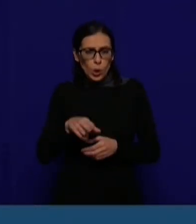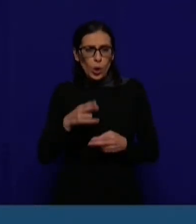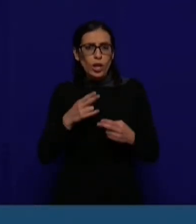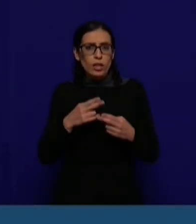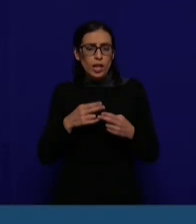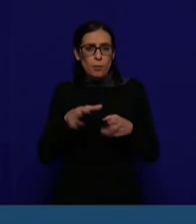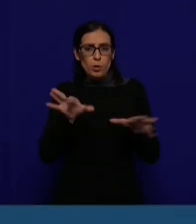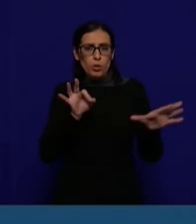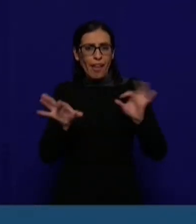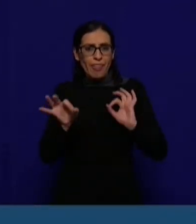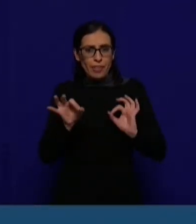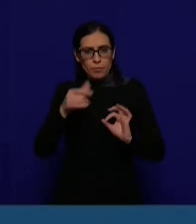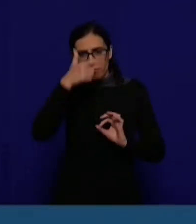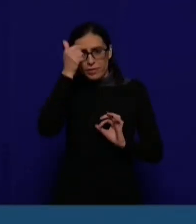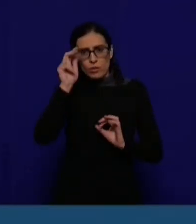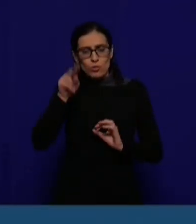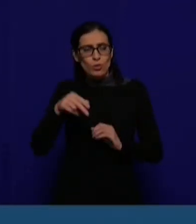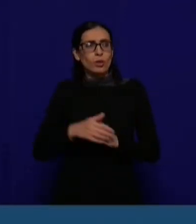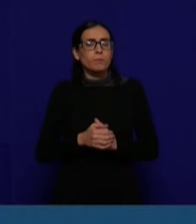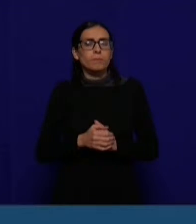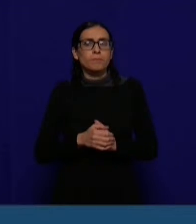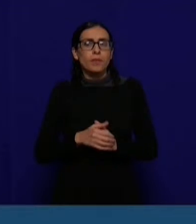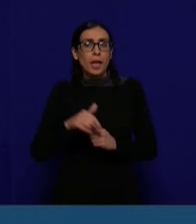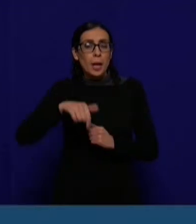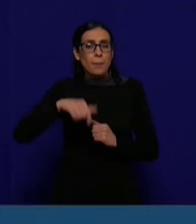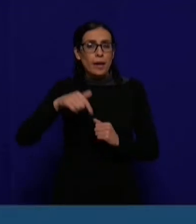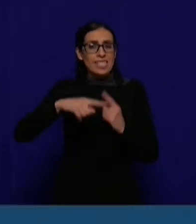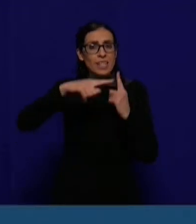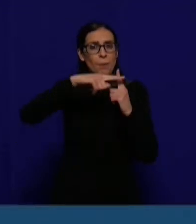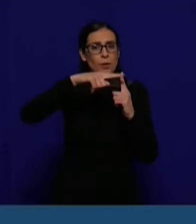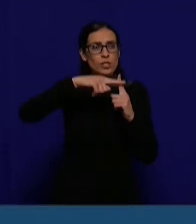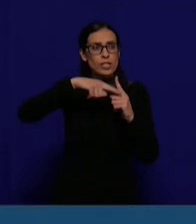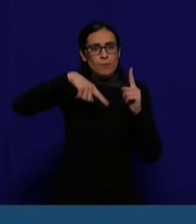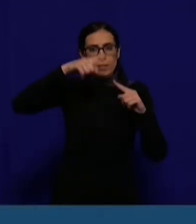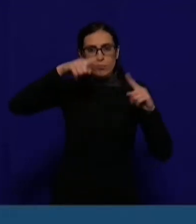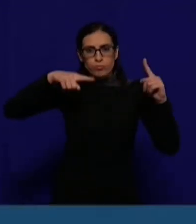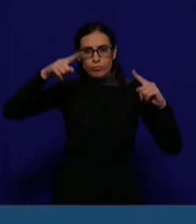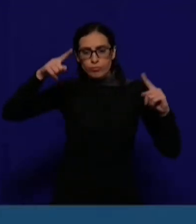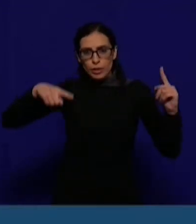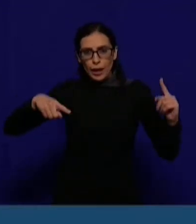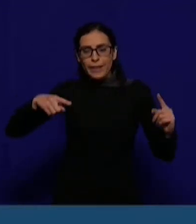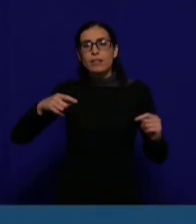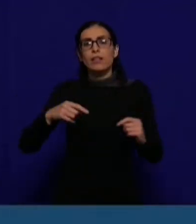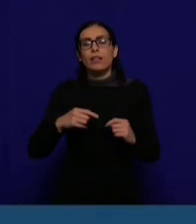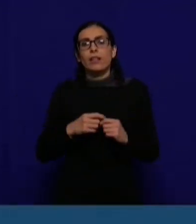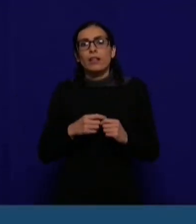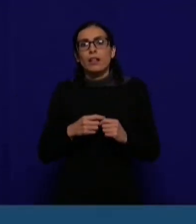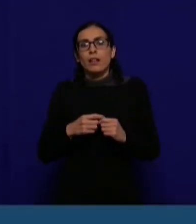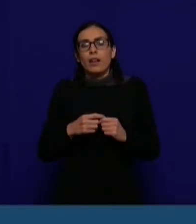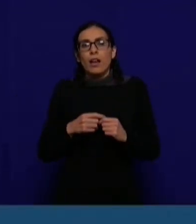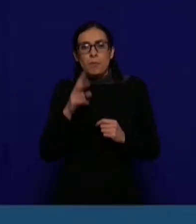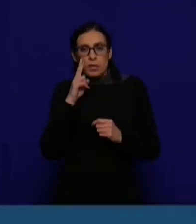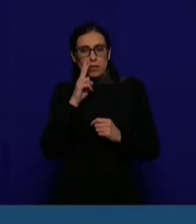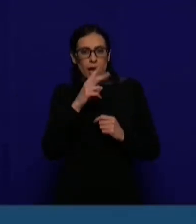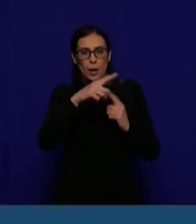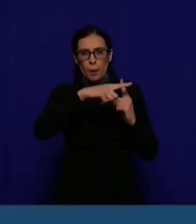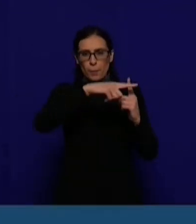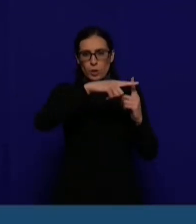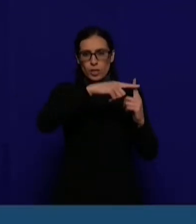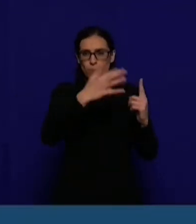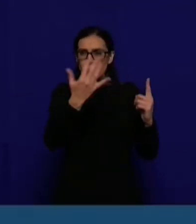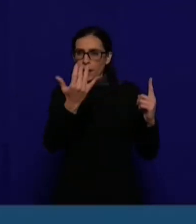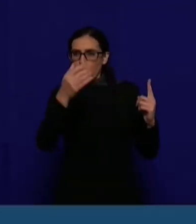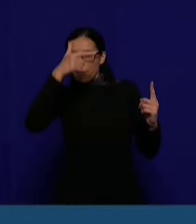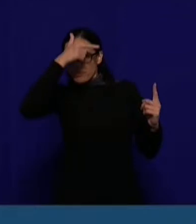jsiru wkoll. Il-positivity rate ukoll niżla l-isfel li tħares dawk l-ammonti ta' każijiet pożittivi akkont ta' dak it-testijiet